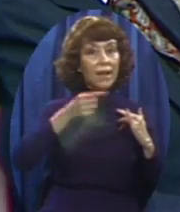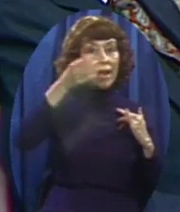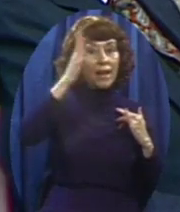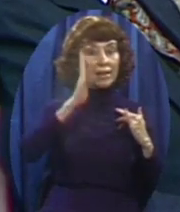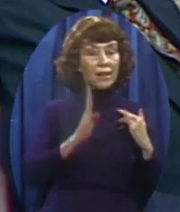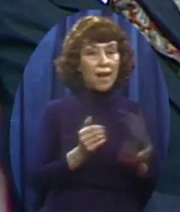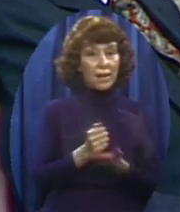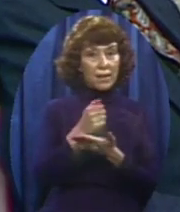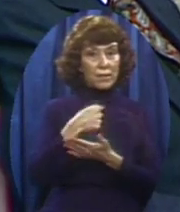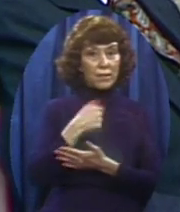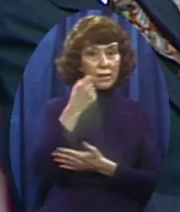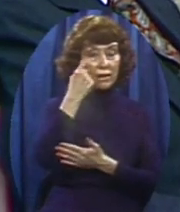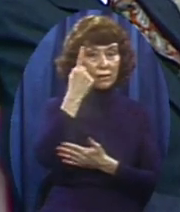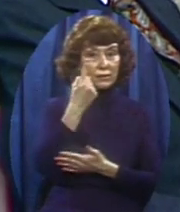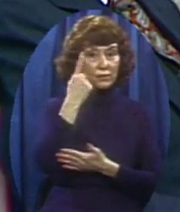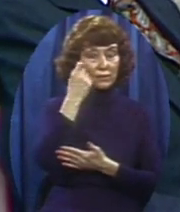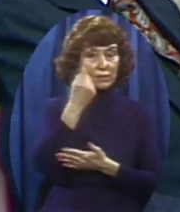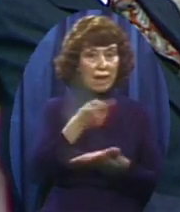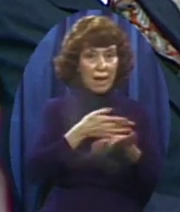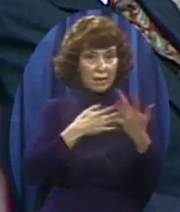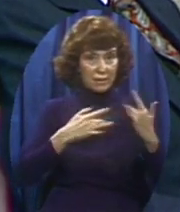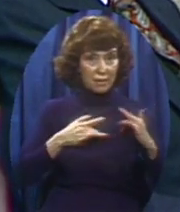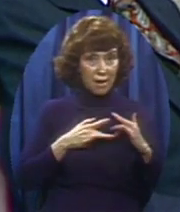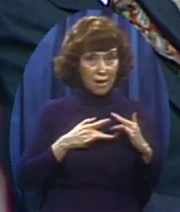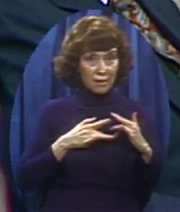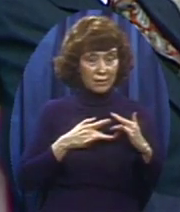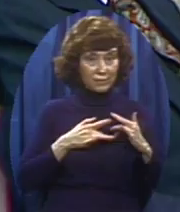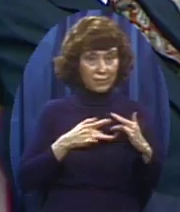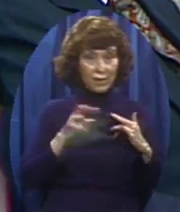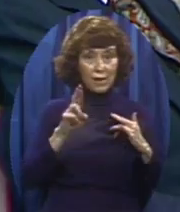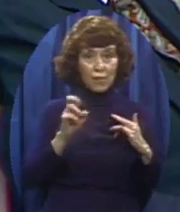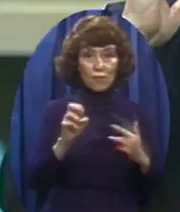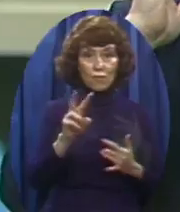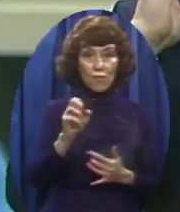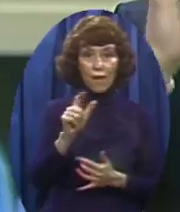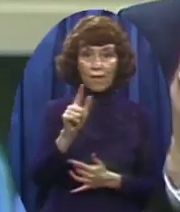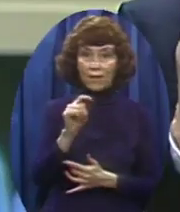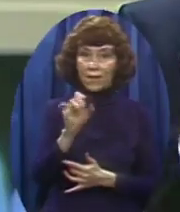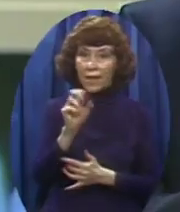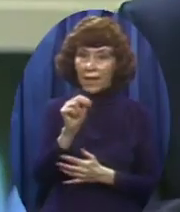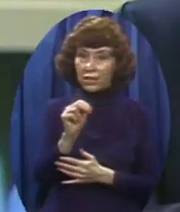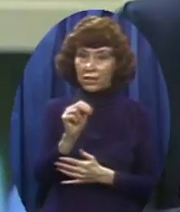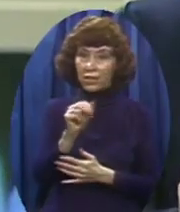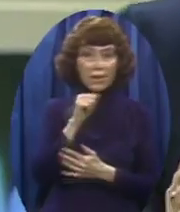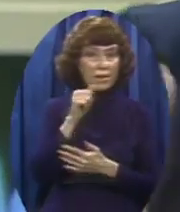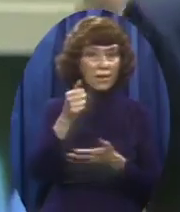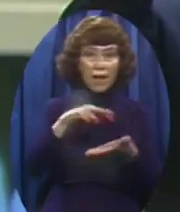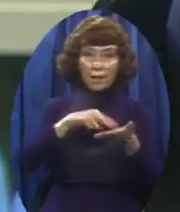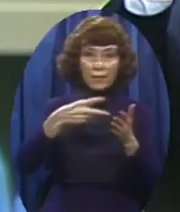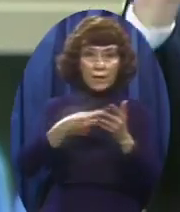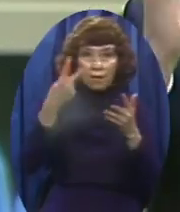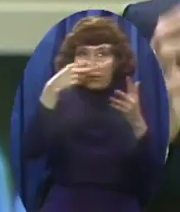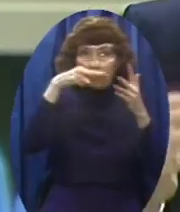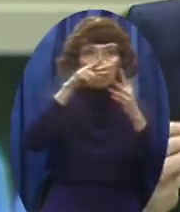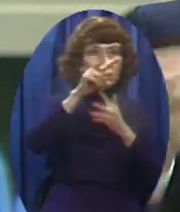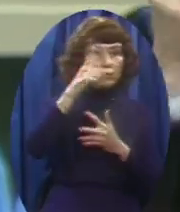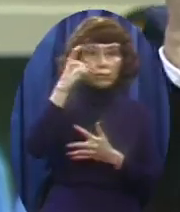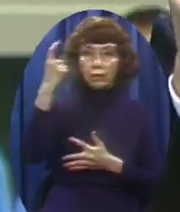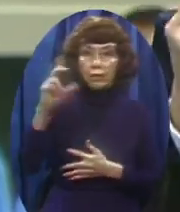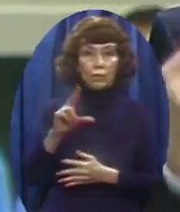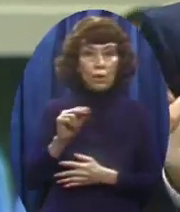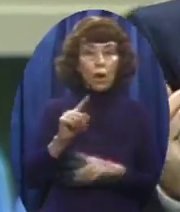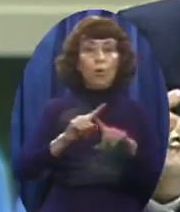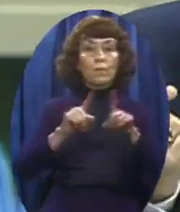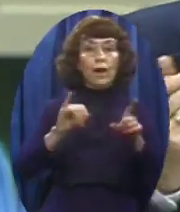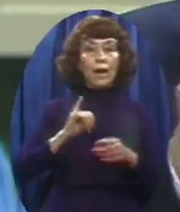great emotional thing for me, but it was a revelation. I saw my lostness. I saw his holiness. And